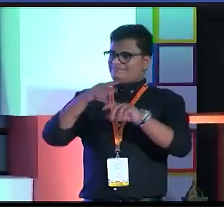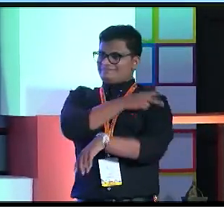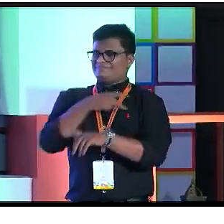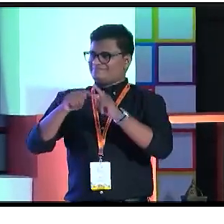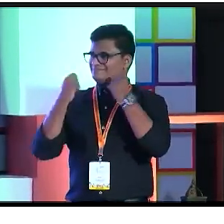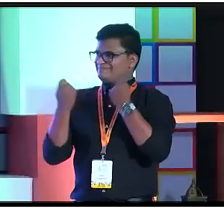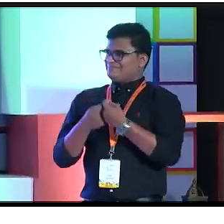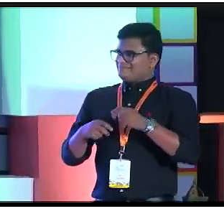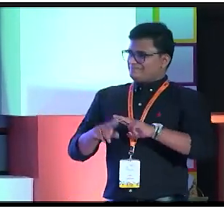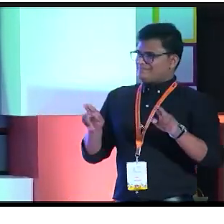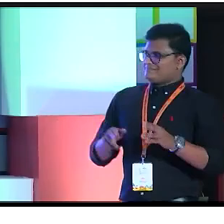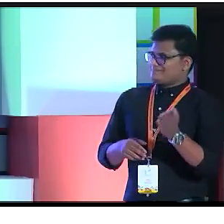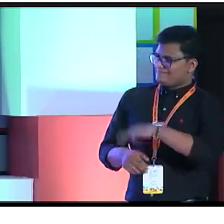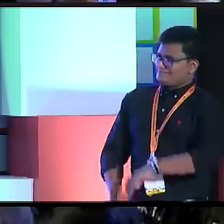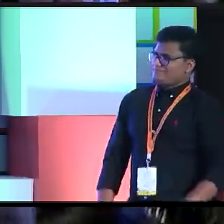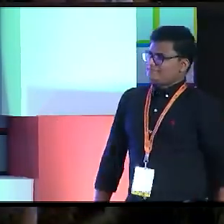Yeah?